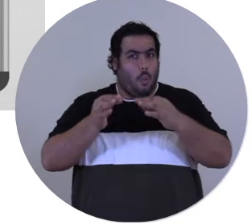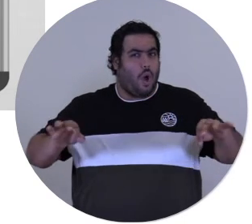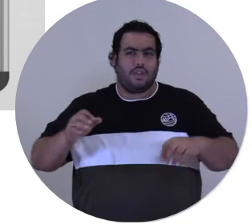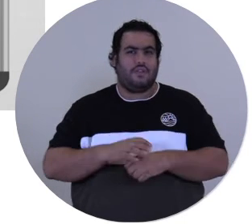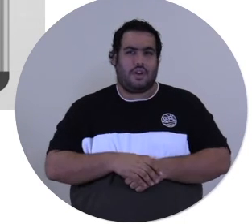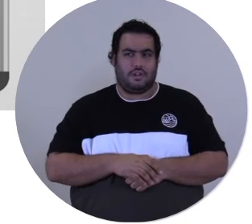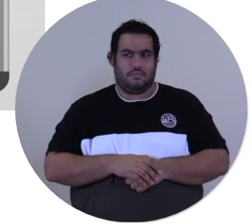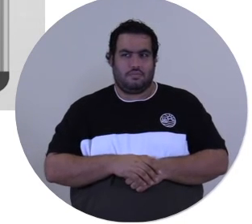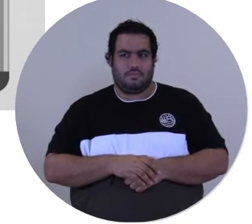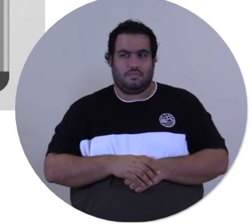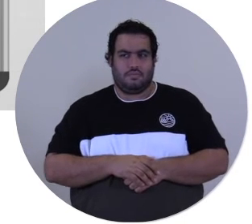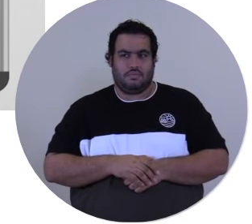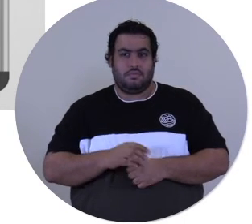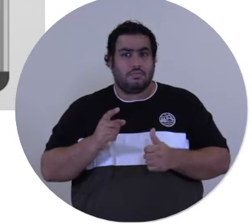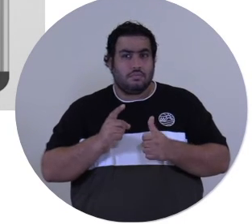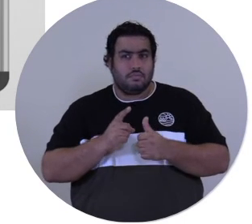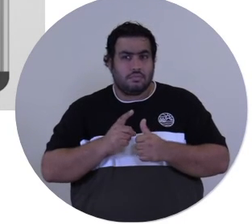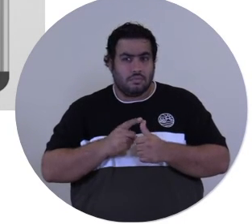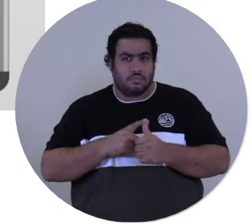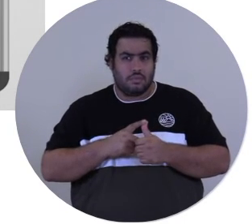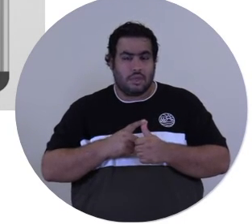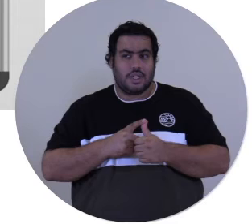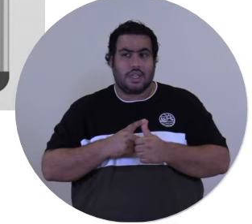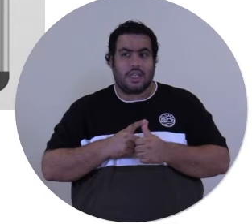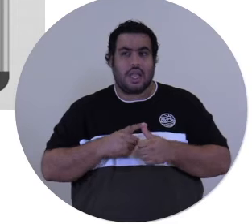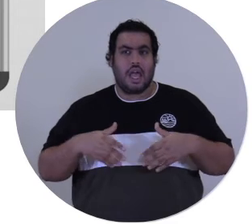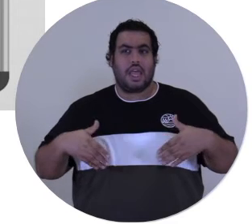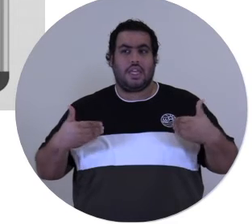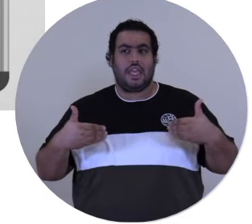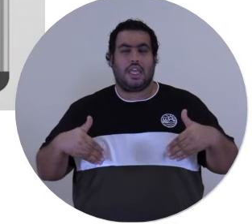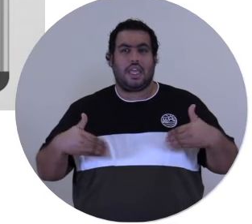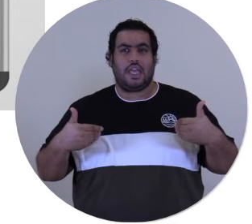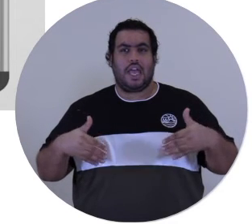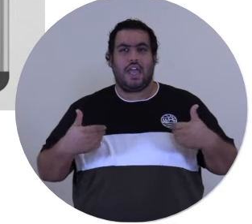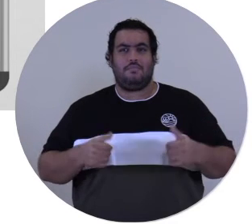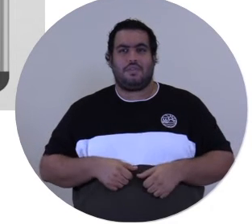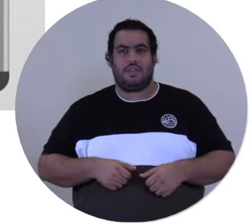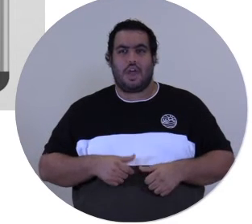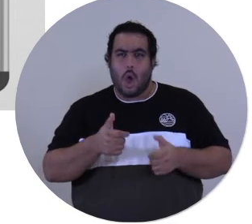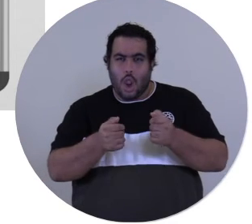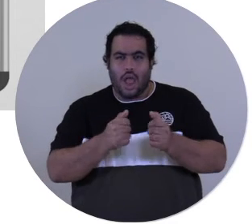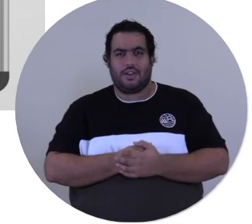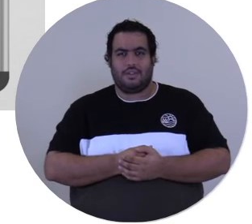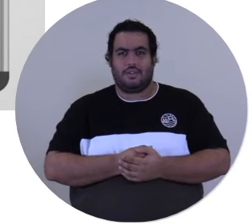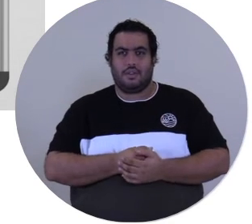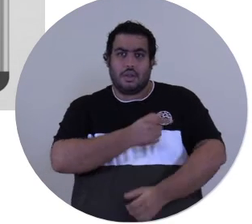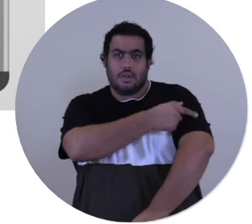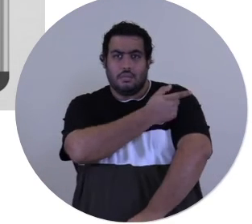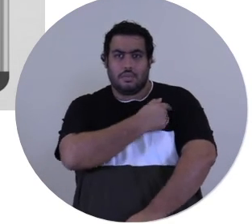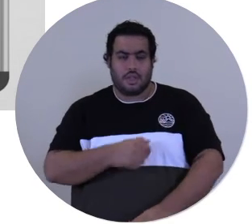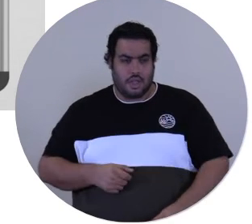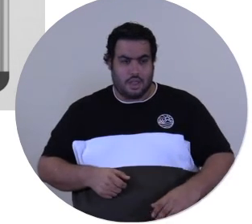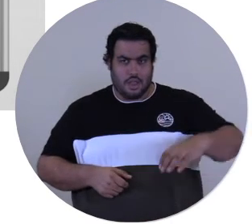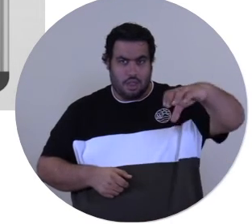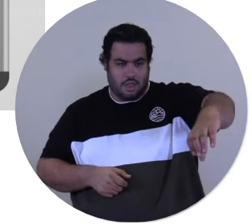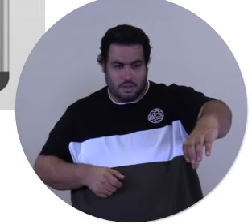Now, some of the new ways, and many like this, is playing games. Example,